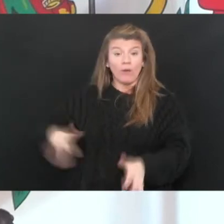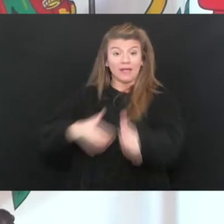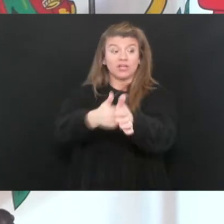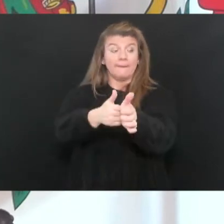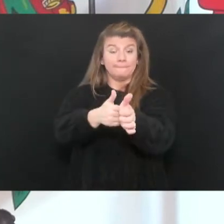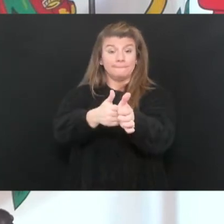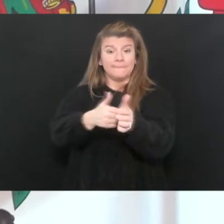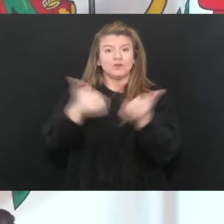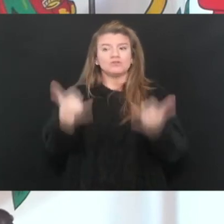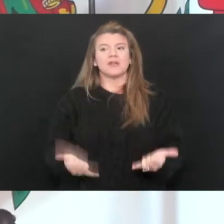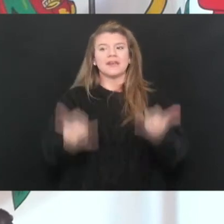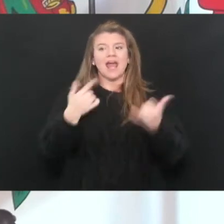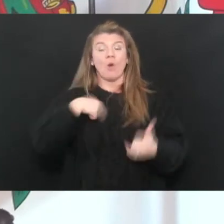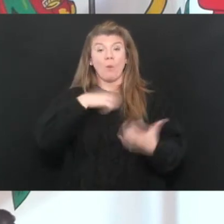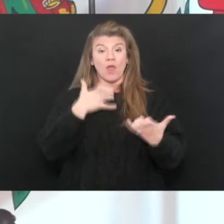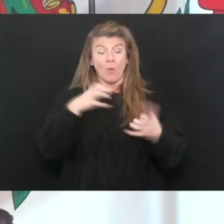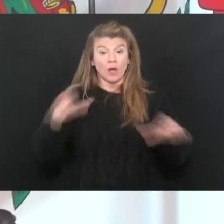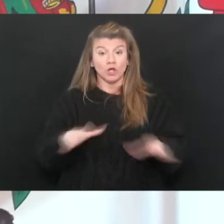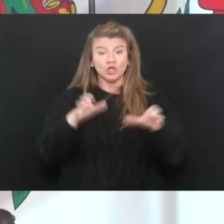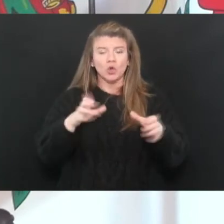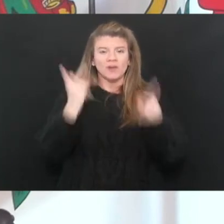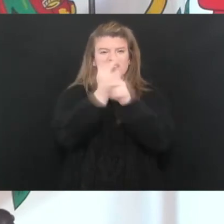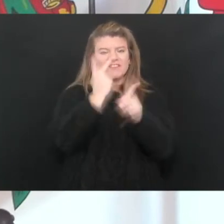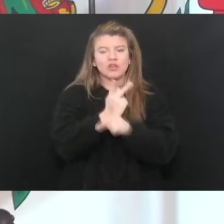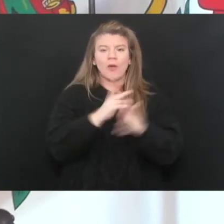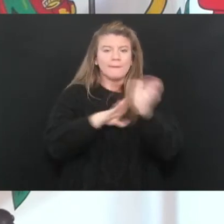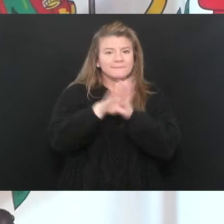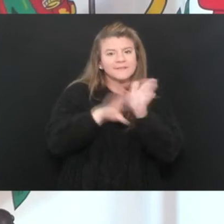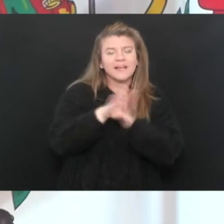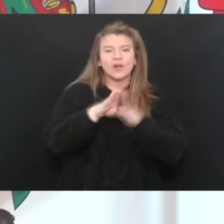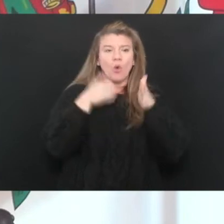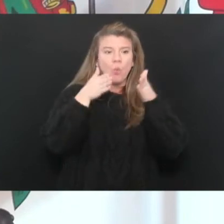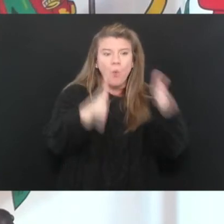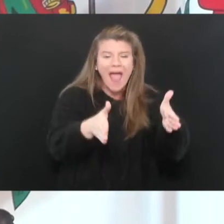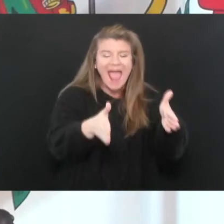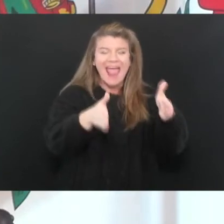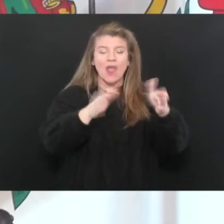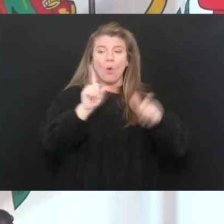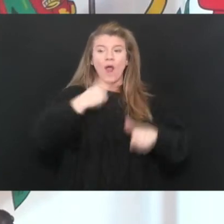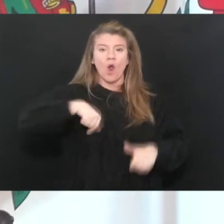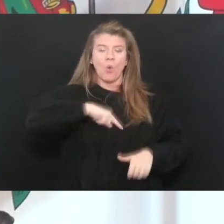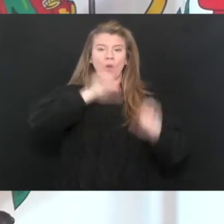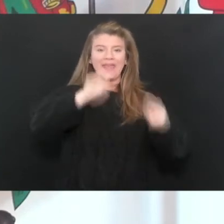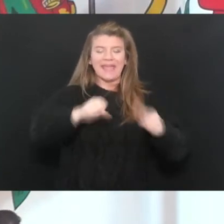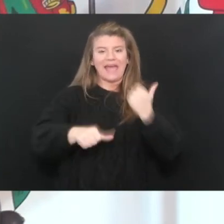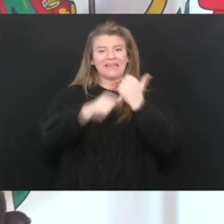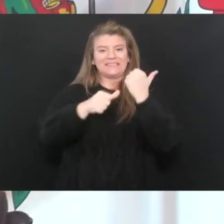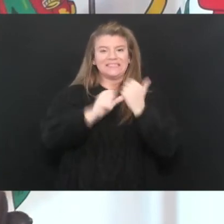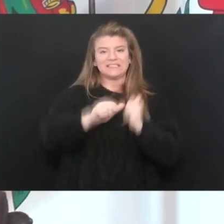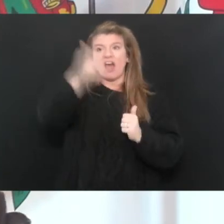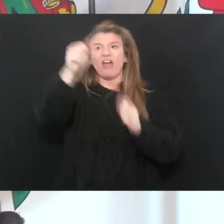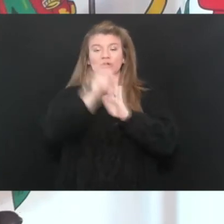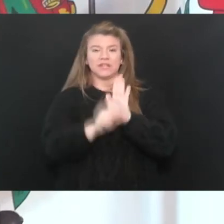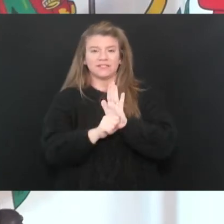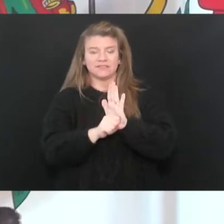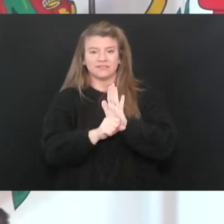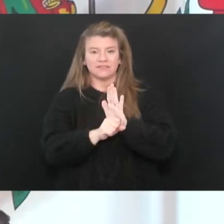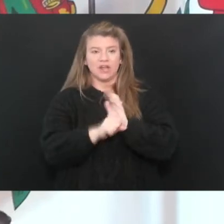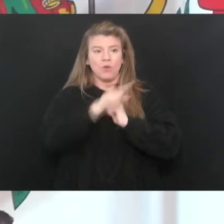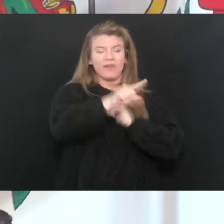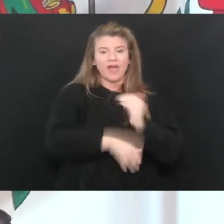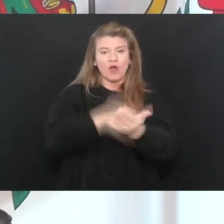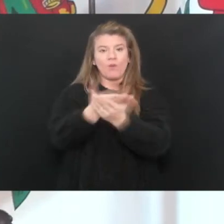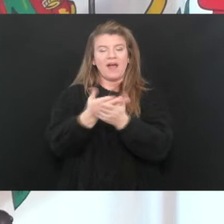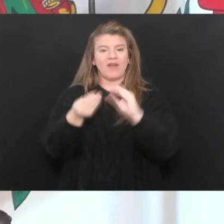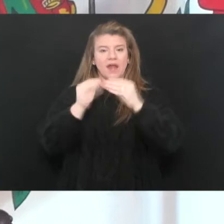what we want to do is come up with methodologies and everything to where we'll be able to assist the other states when they get to that number that